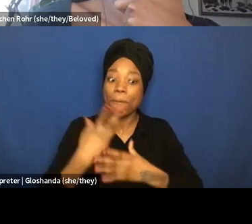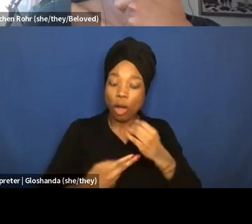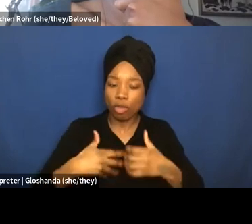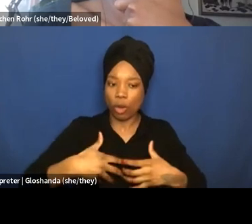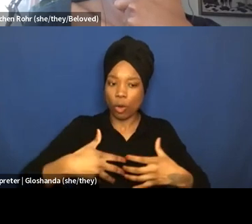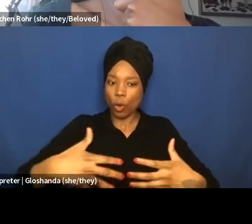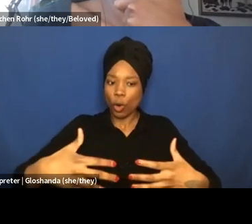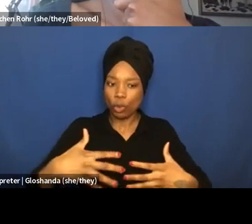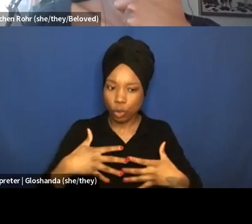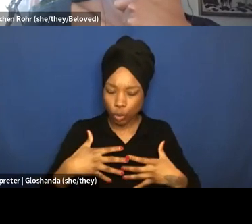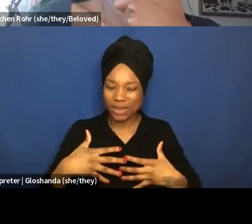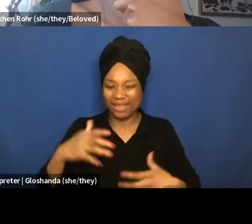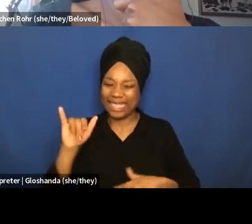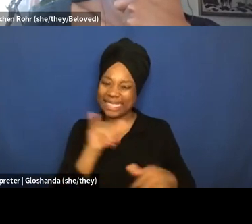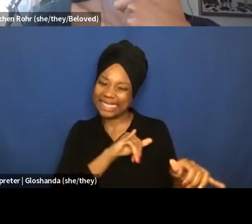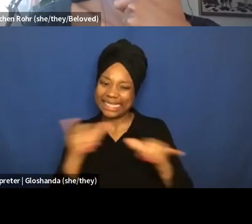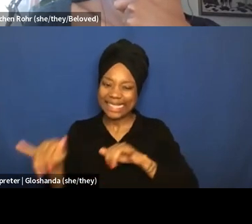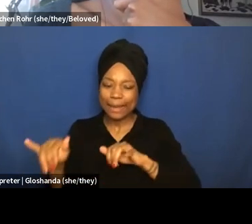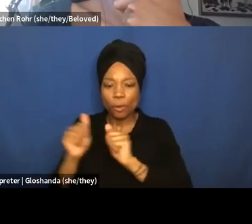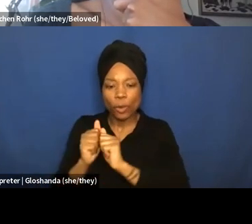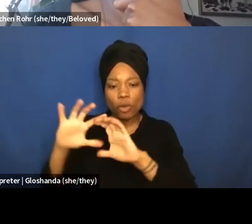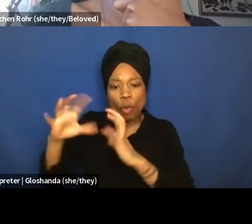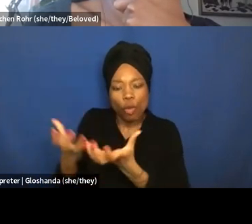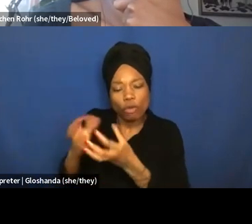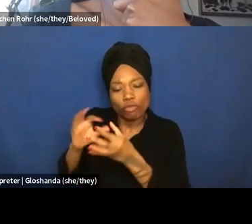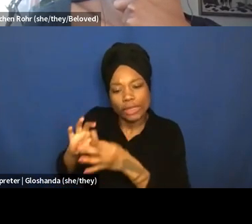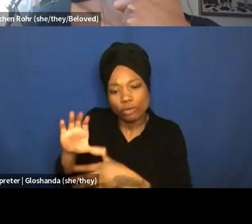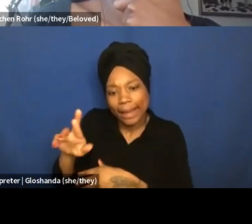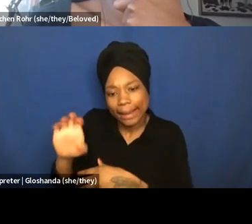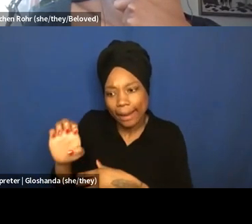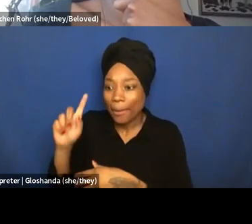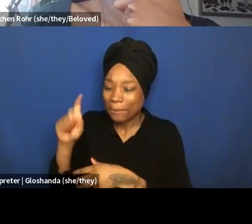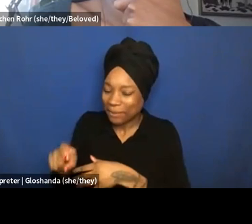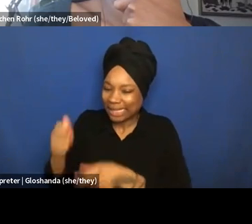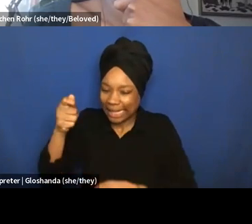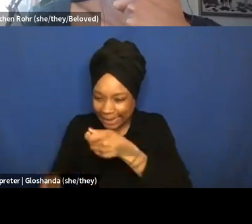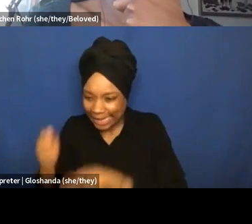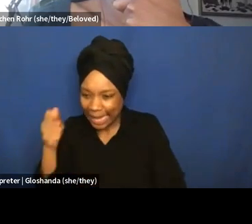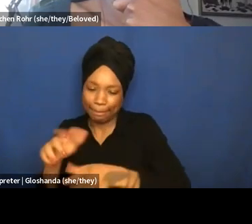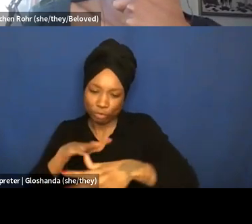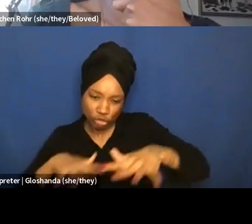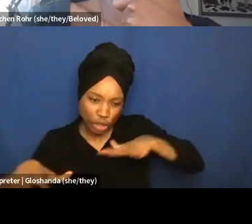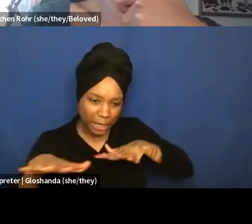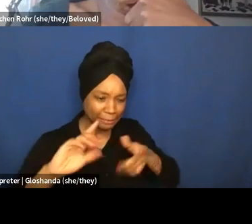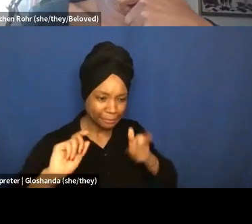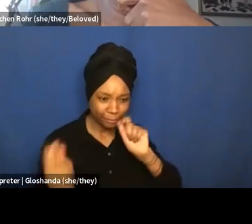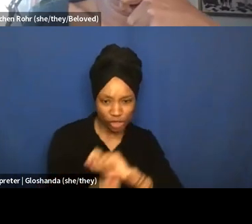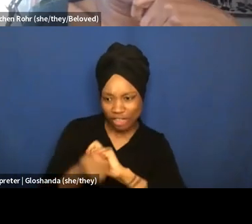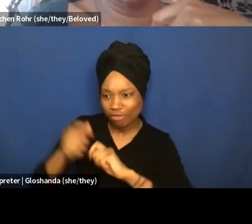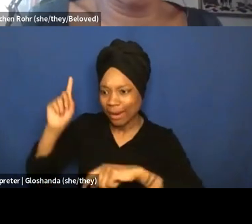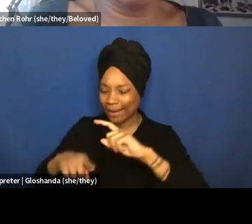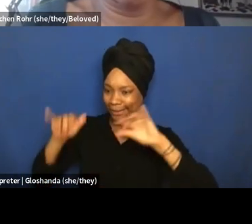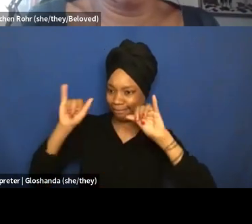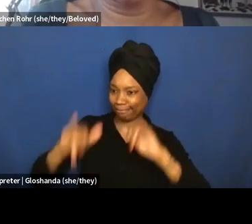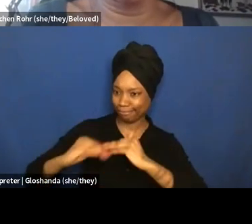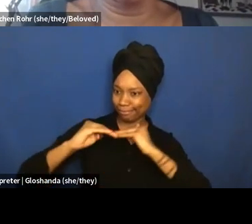in. It has to be something that adapts and shifts and changes. It cannot be static, because we are not static. The environment